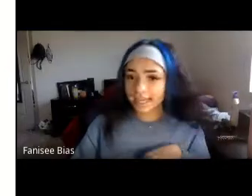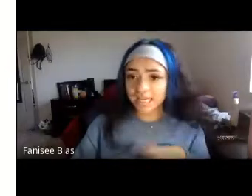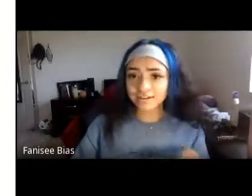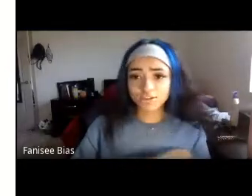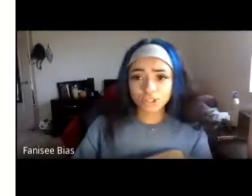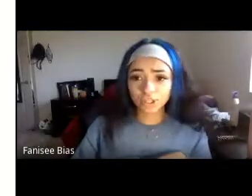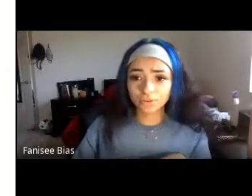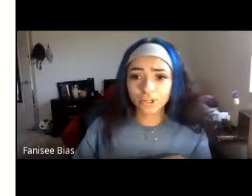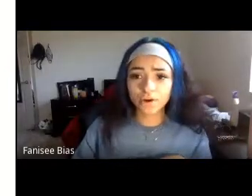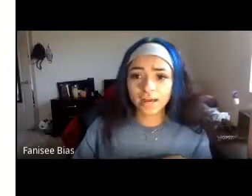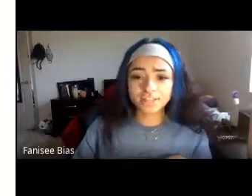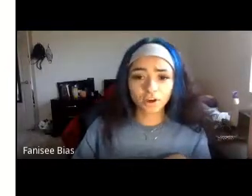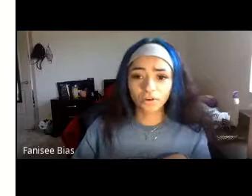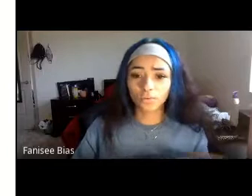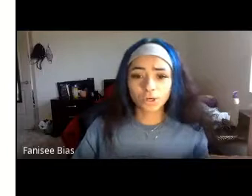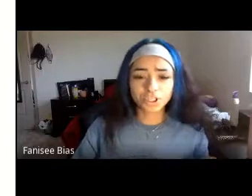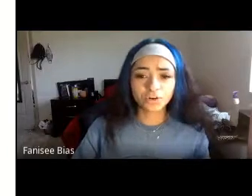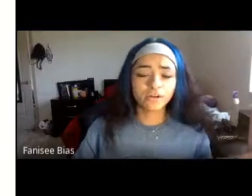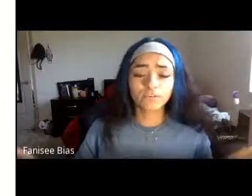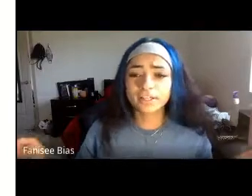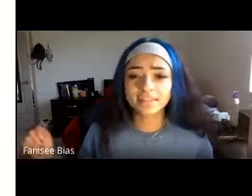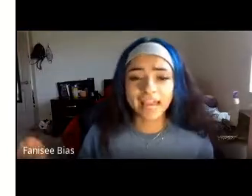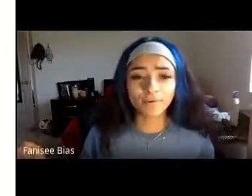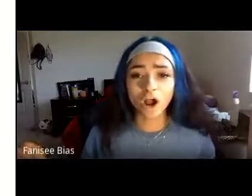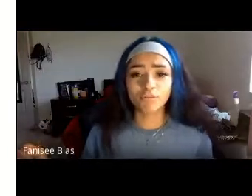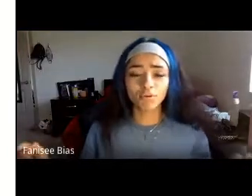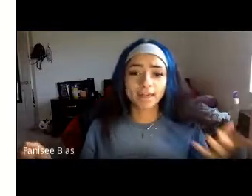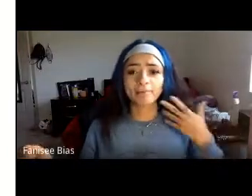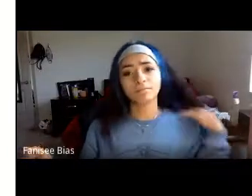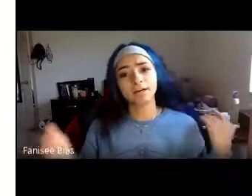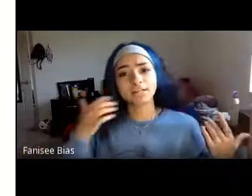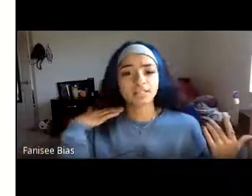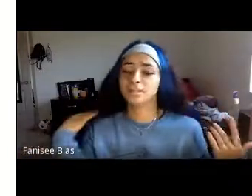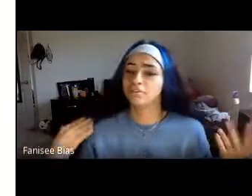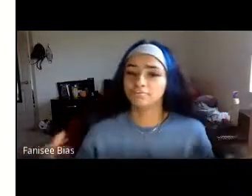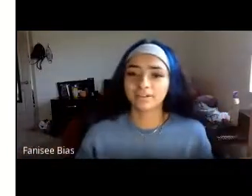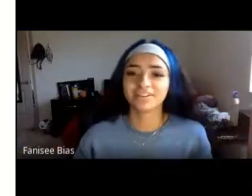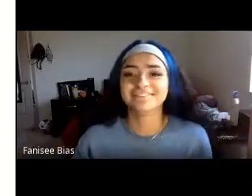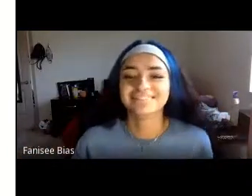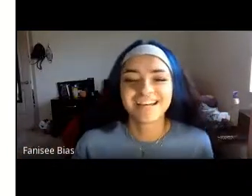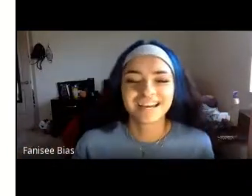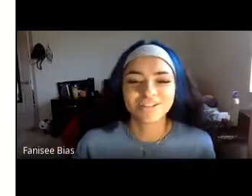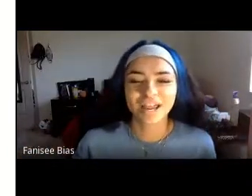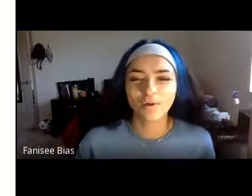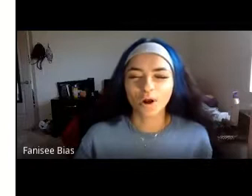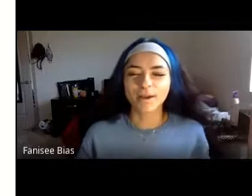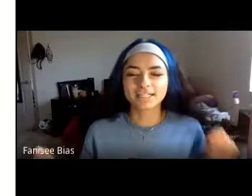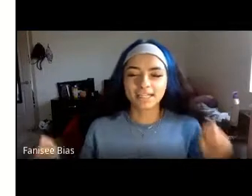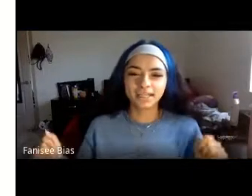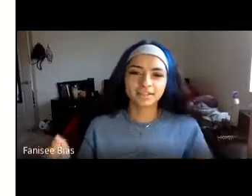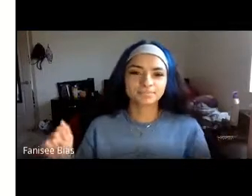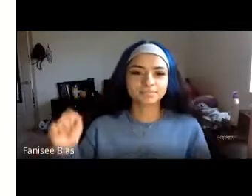And feel free to take it as fast or slow, as y'all want to. Feel free to take the camera off if you're like, I'm embarrassed, I don't know. It's okay though, we're